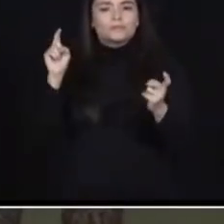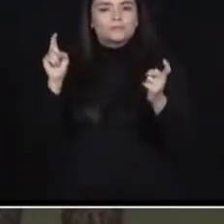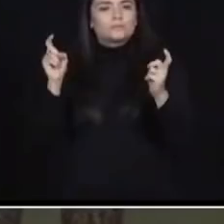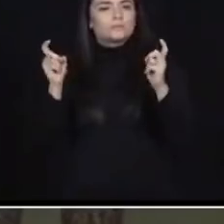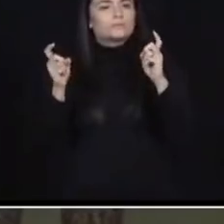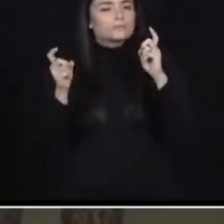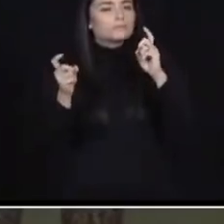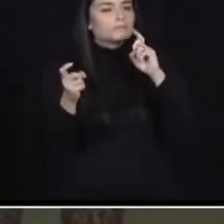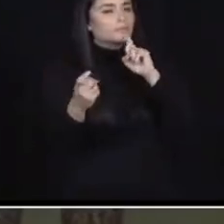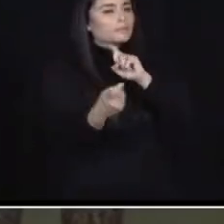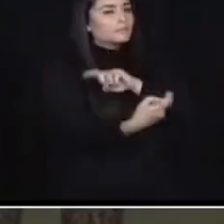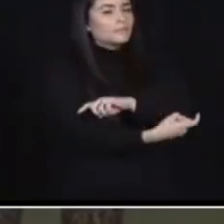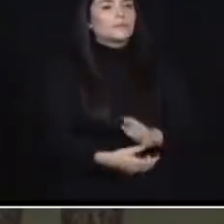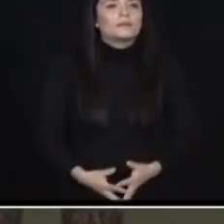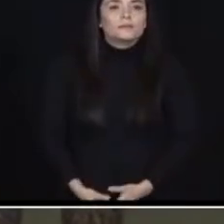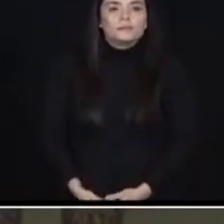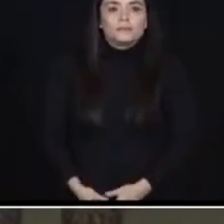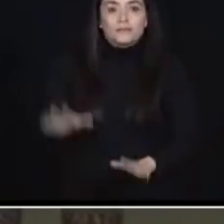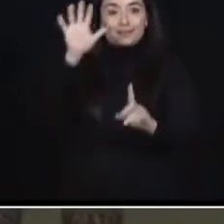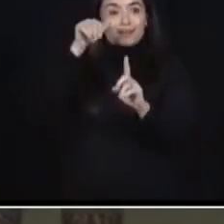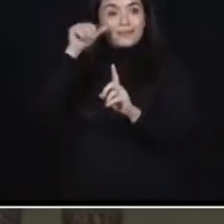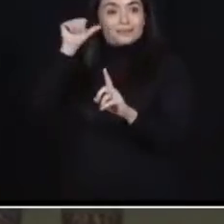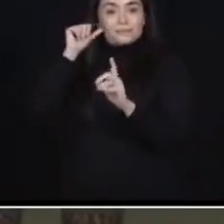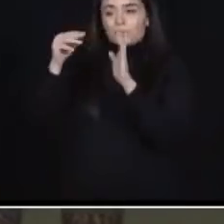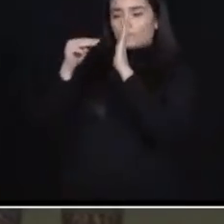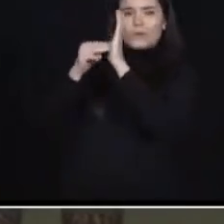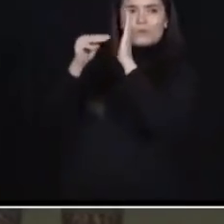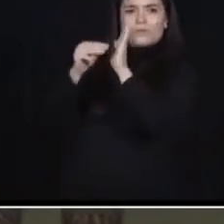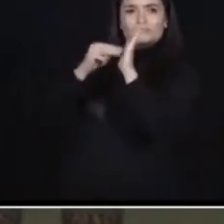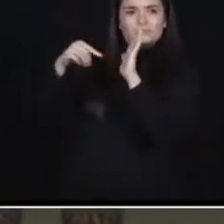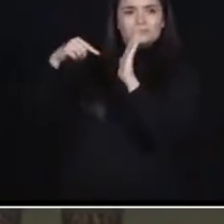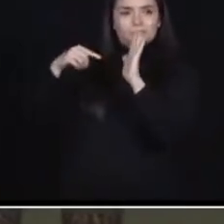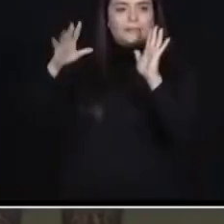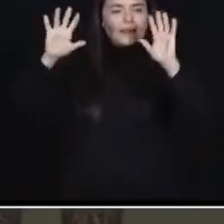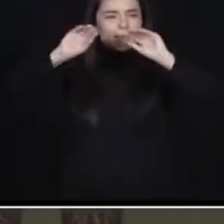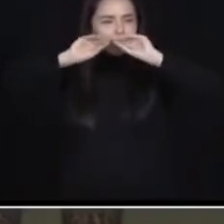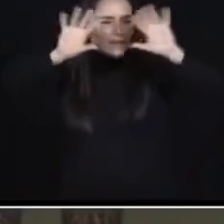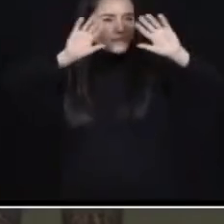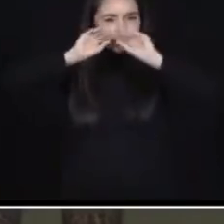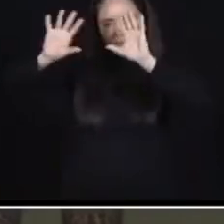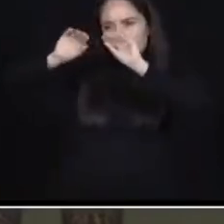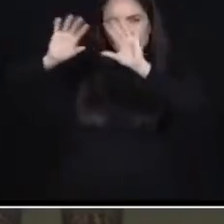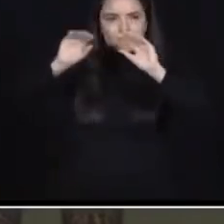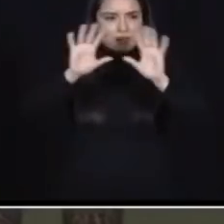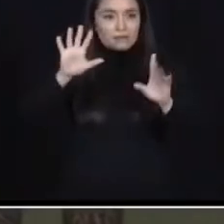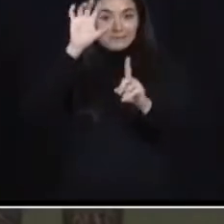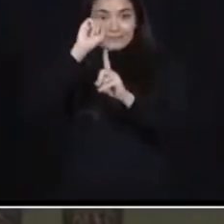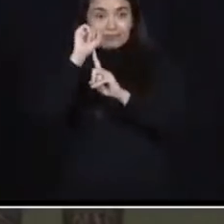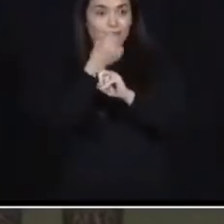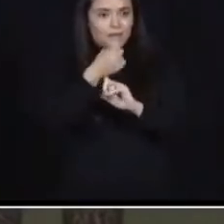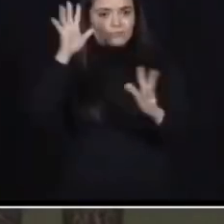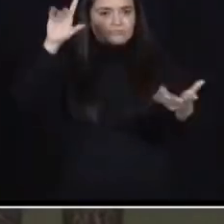And the updated modeling yesterday made it clear that the situation has changed dramatically since we